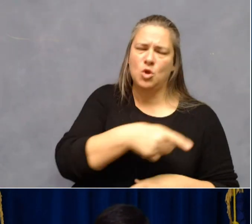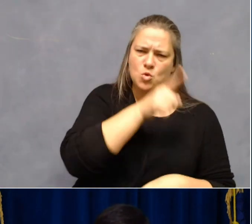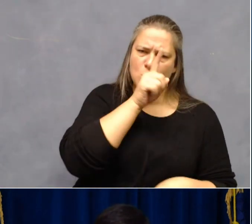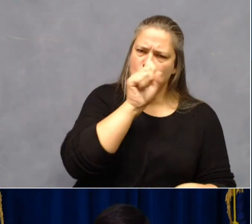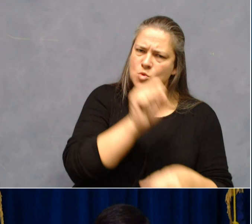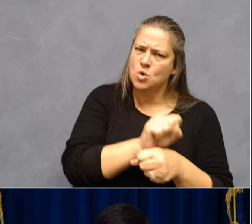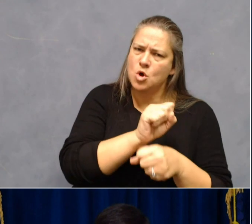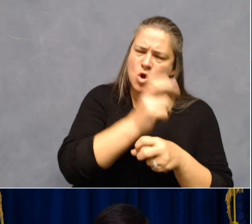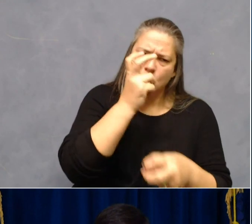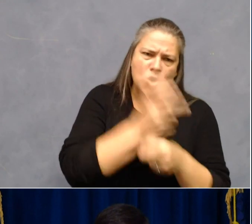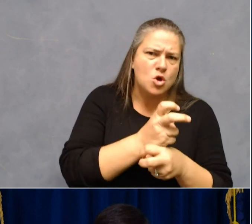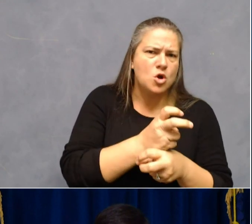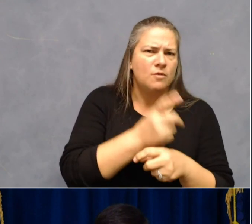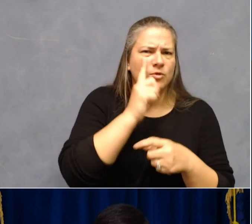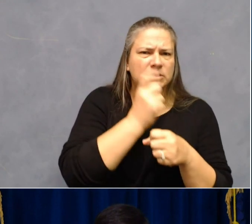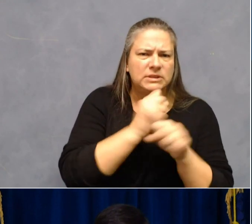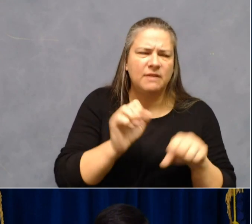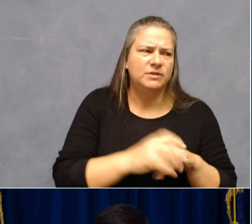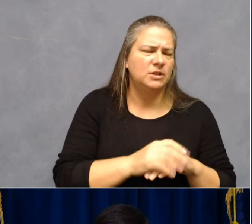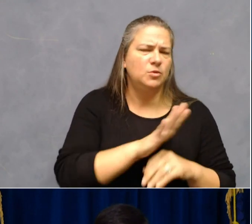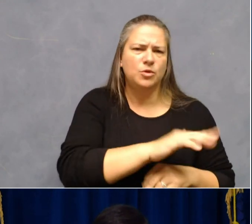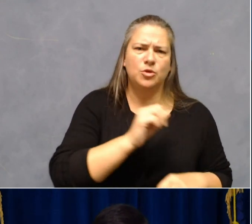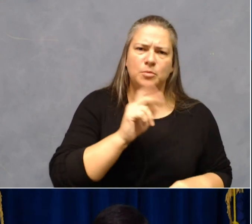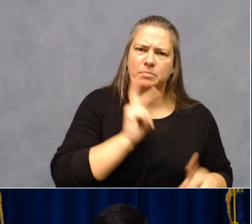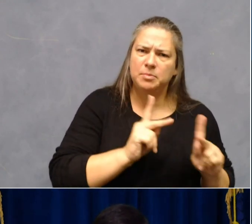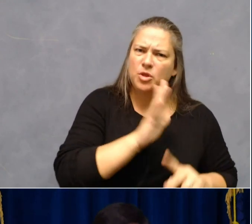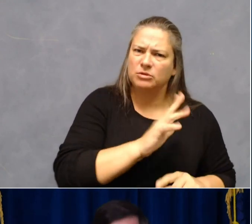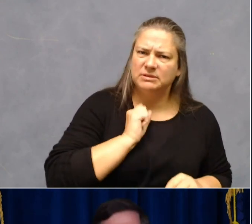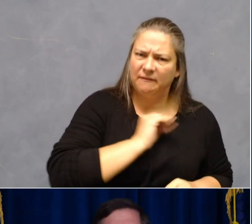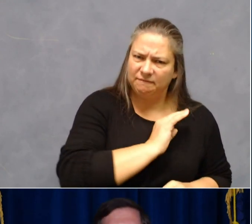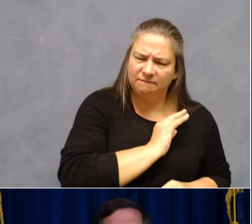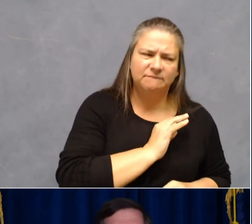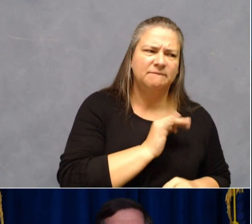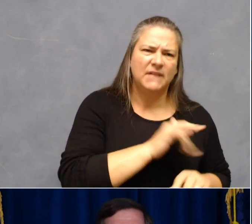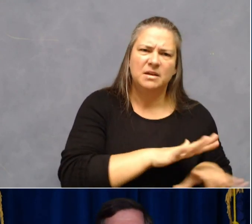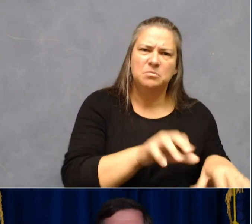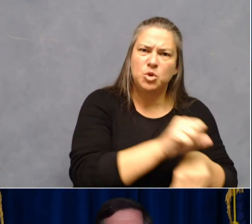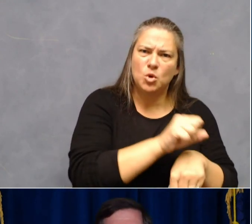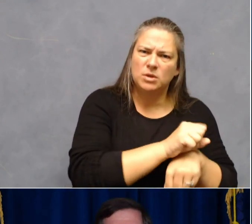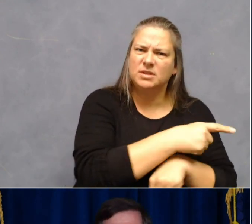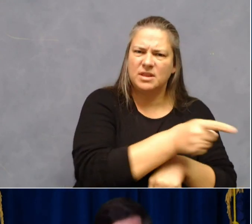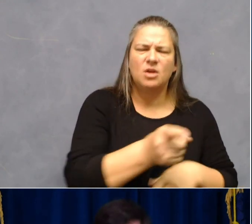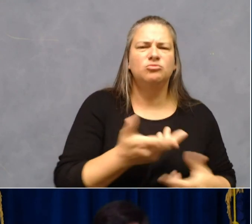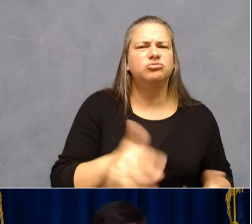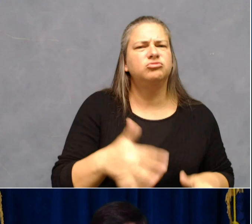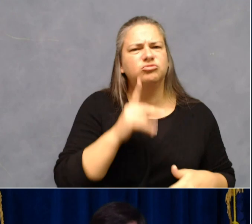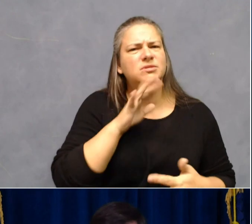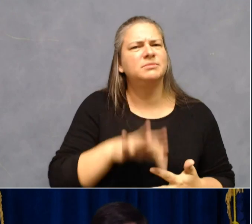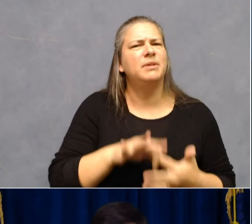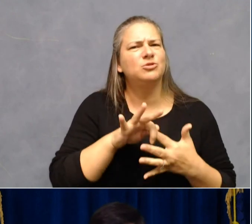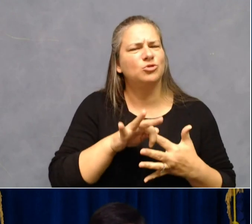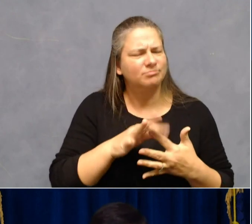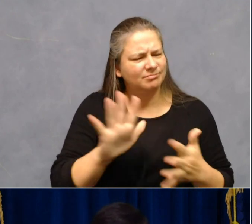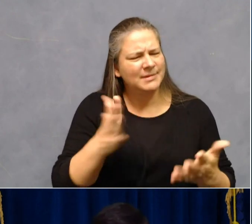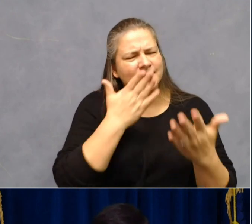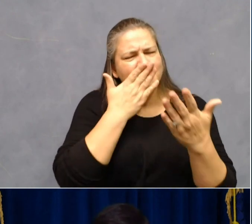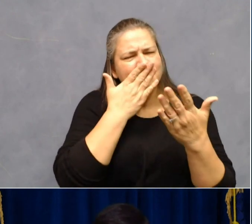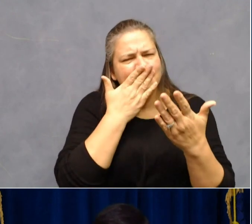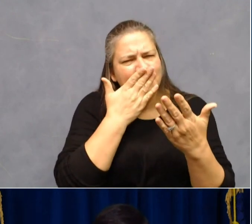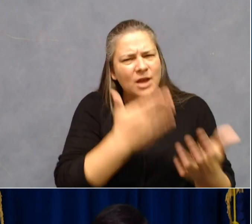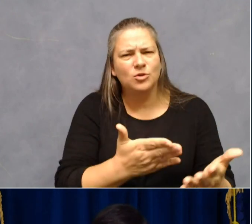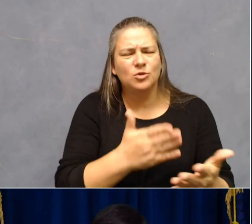their personnel. And this is really special. Thank you to them and to all their